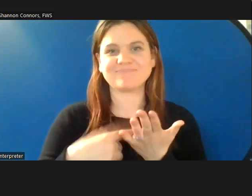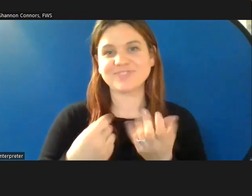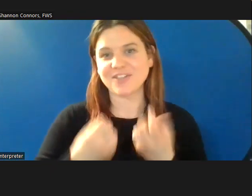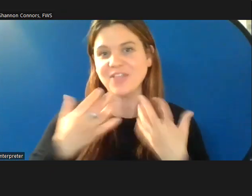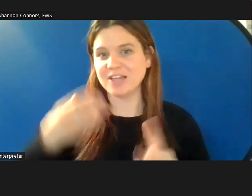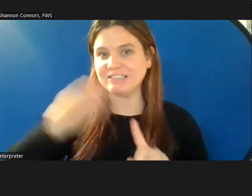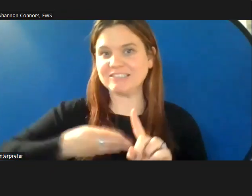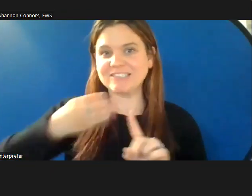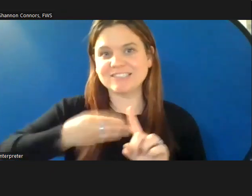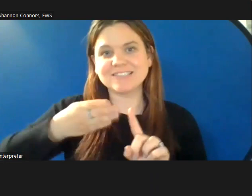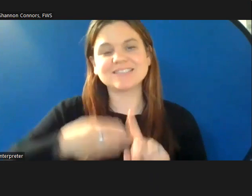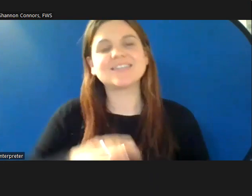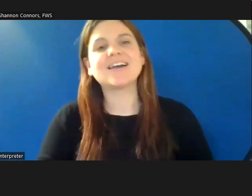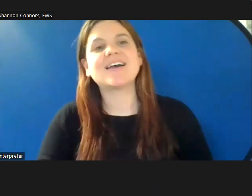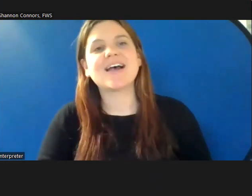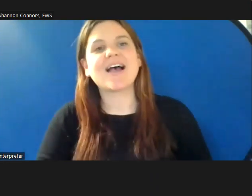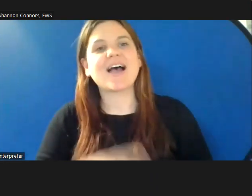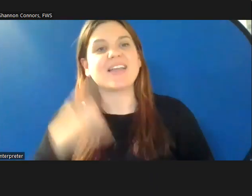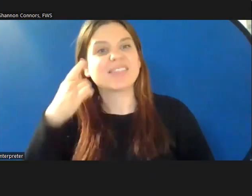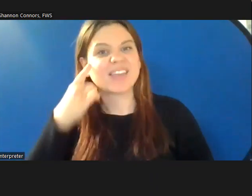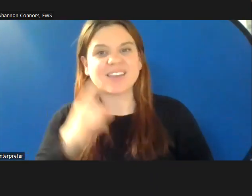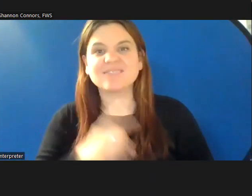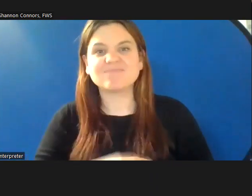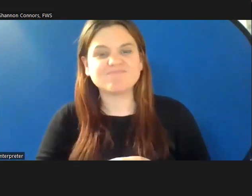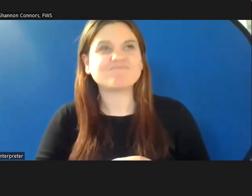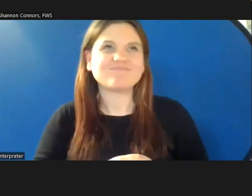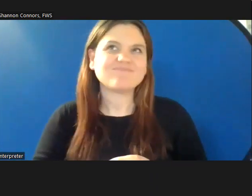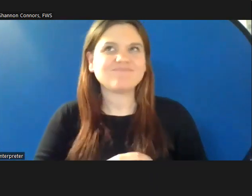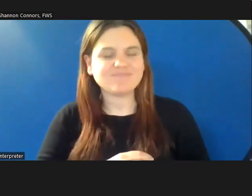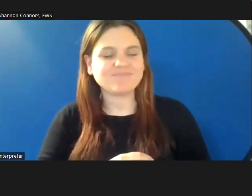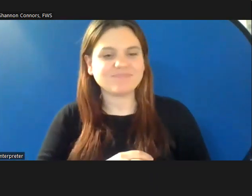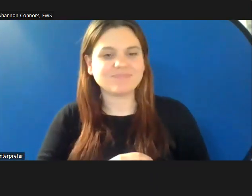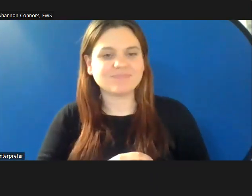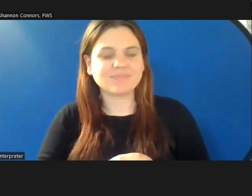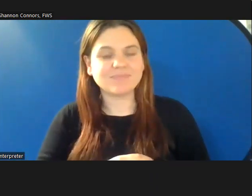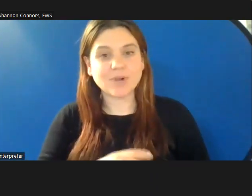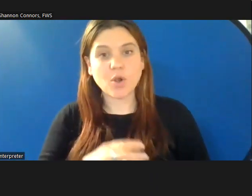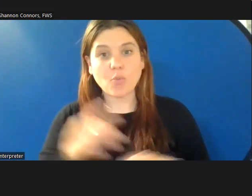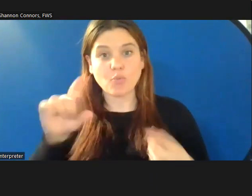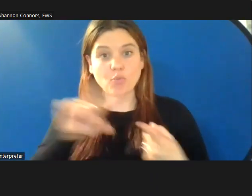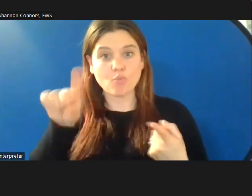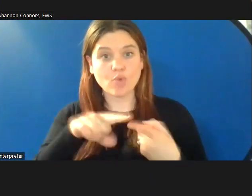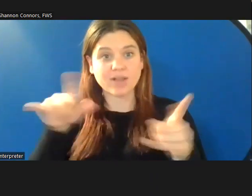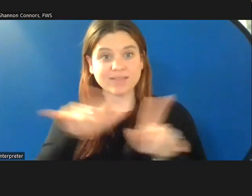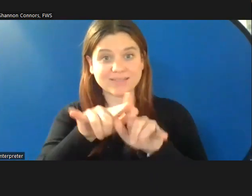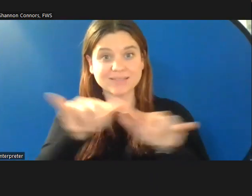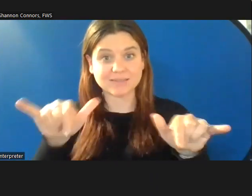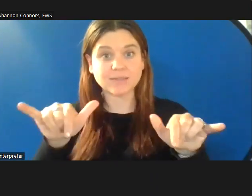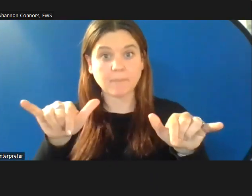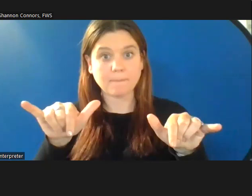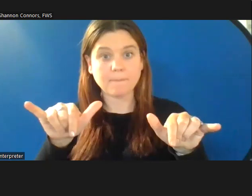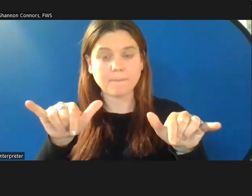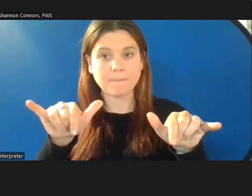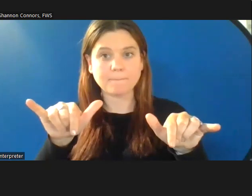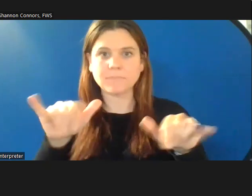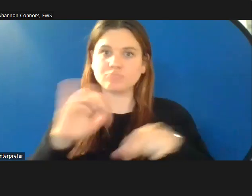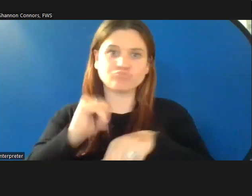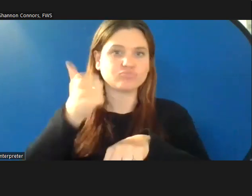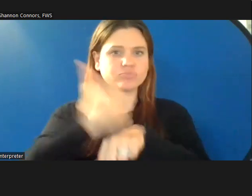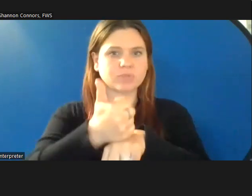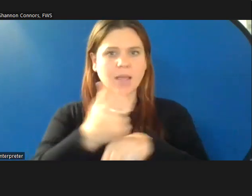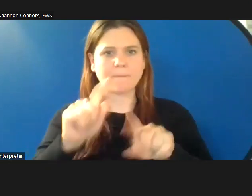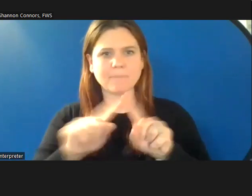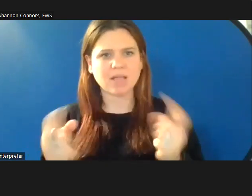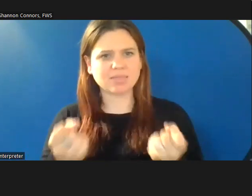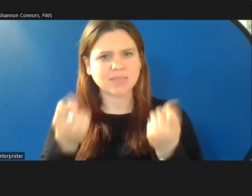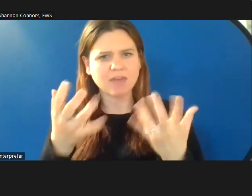really anytime where you have a system where you have a lot of uncertainty in how it's